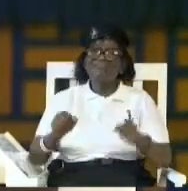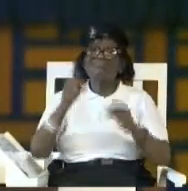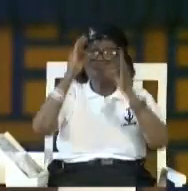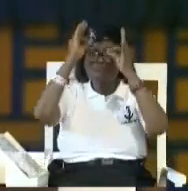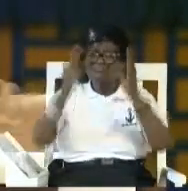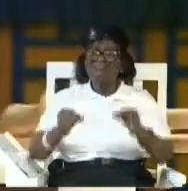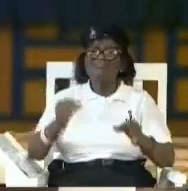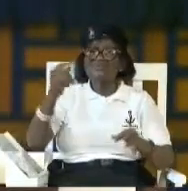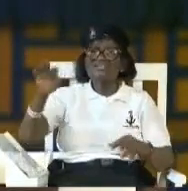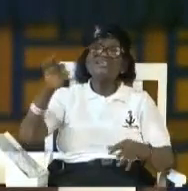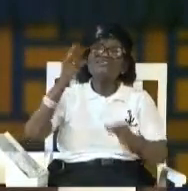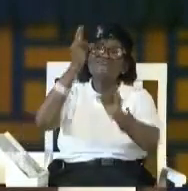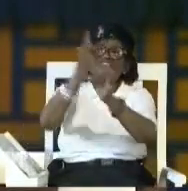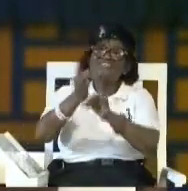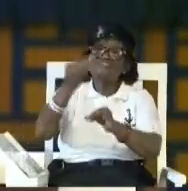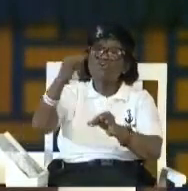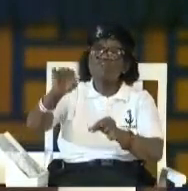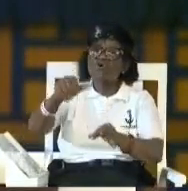wives.